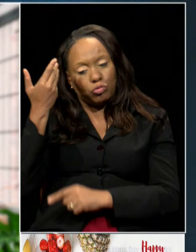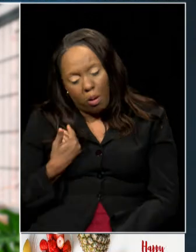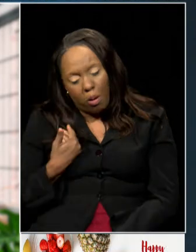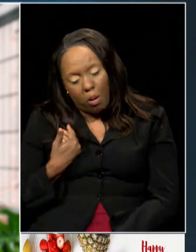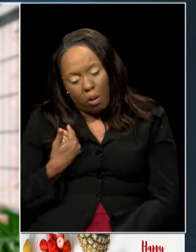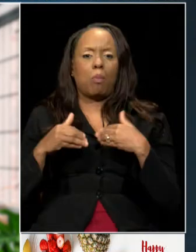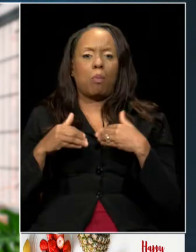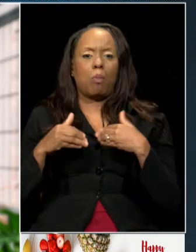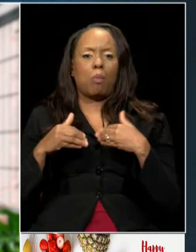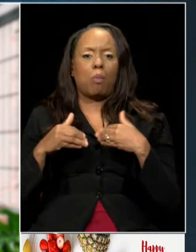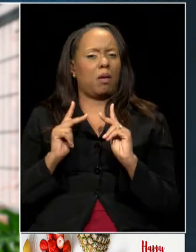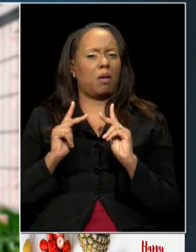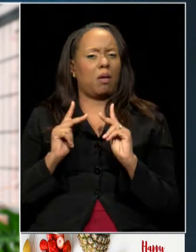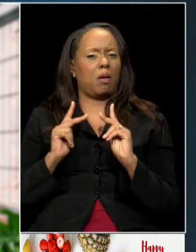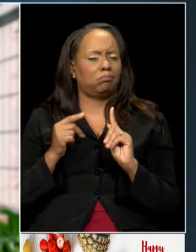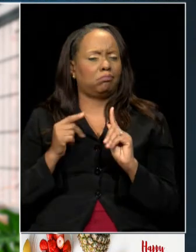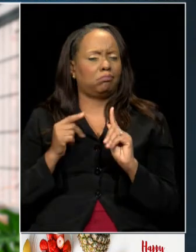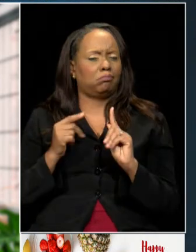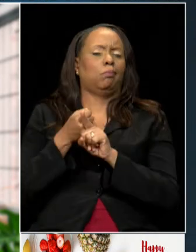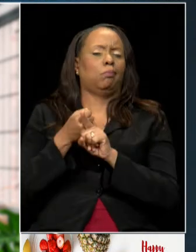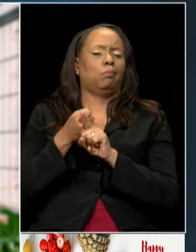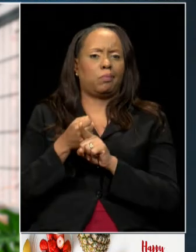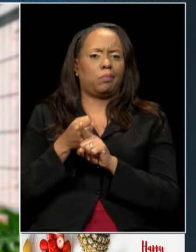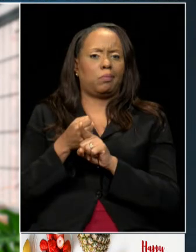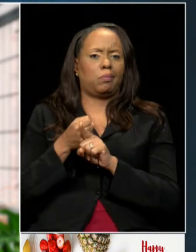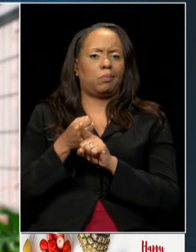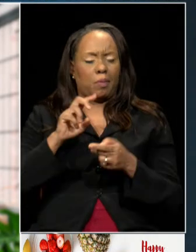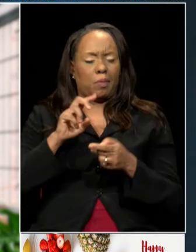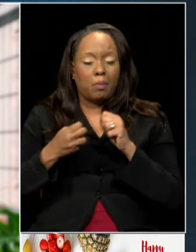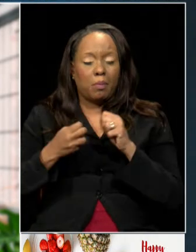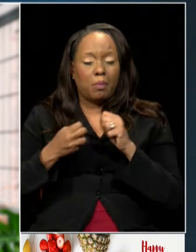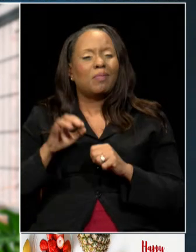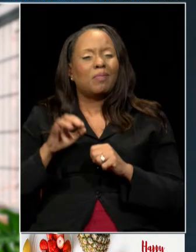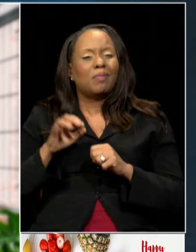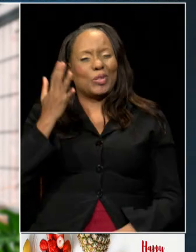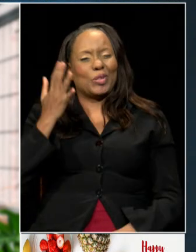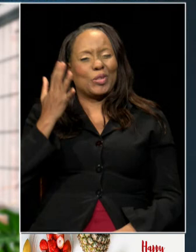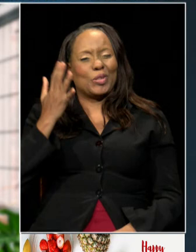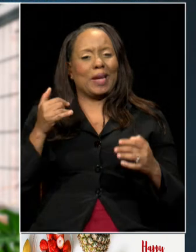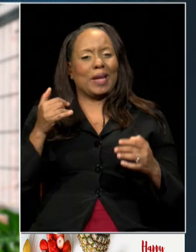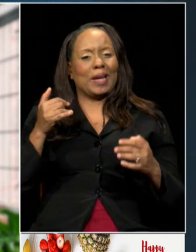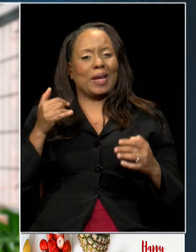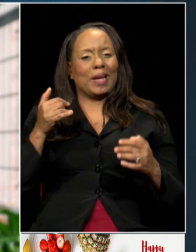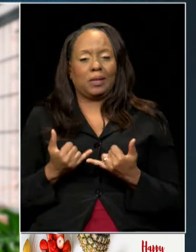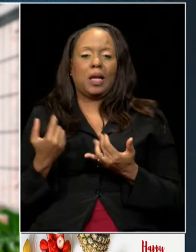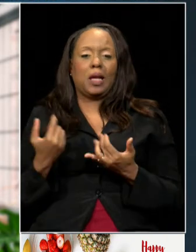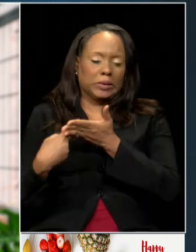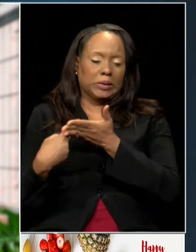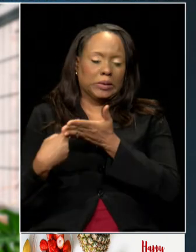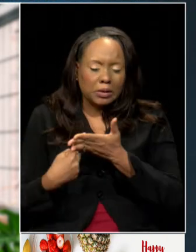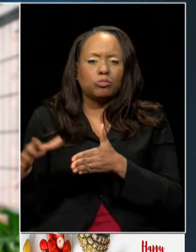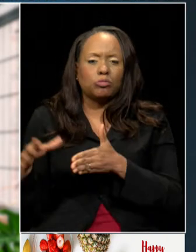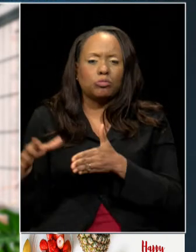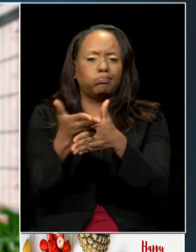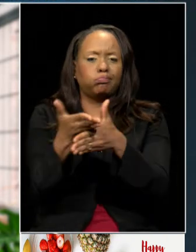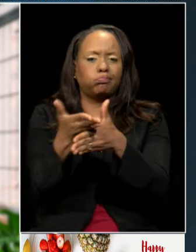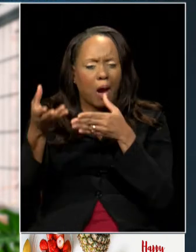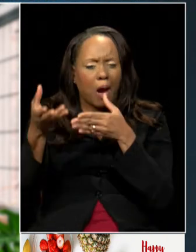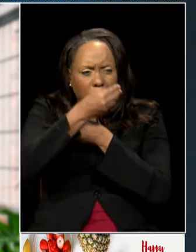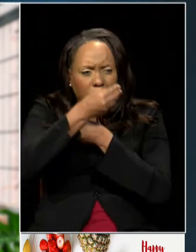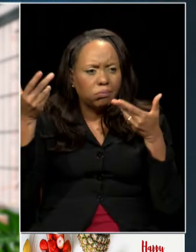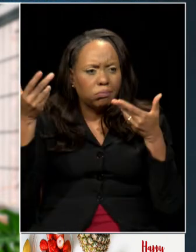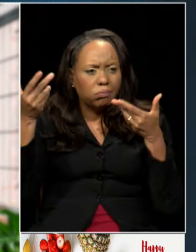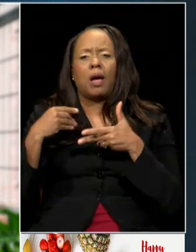being impacted, definitely a concern, and this is why we're here to make sure that we can get as many of the answers, share as much of the information,